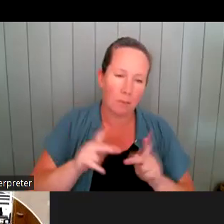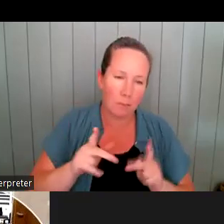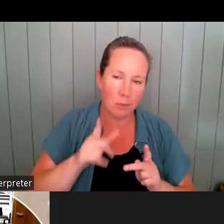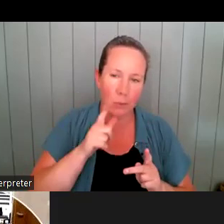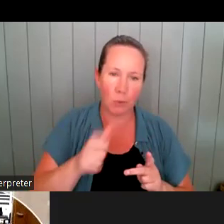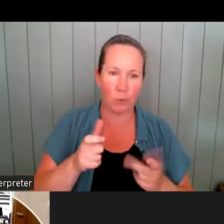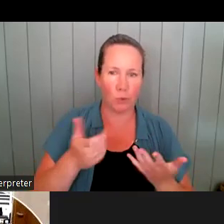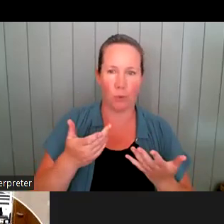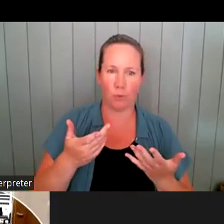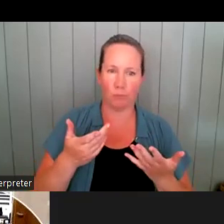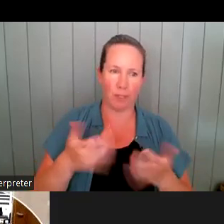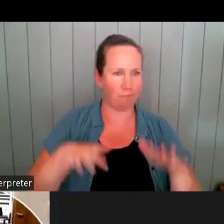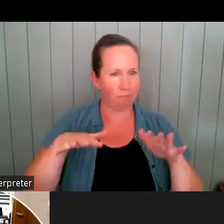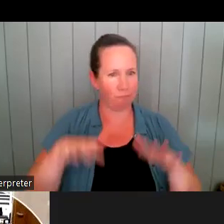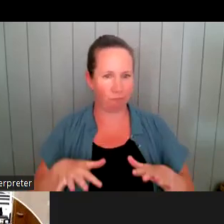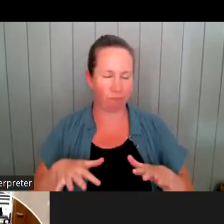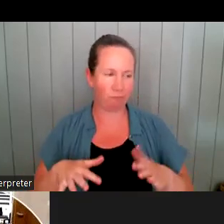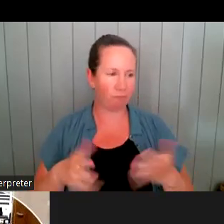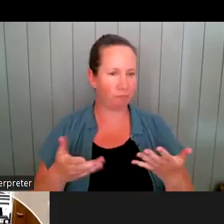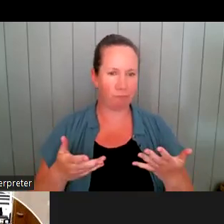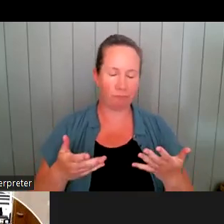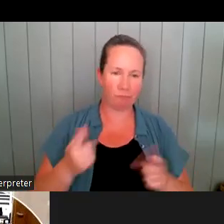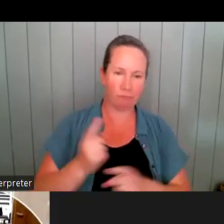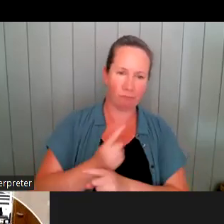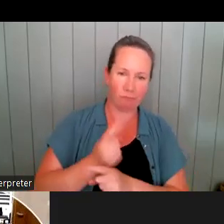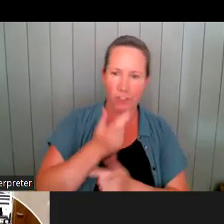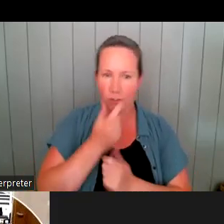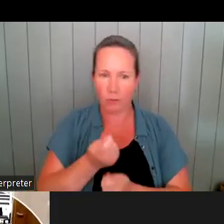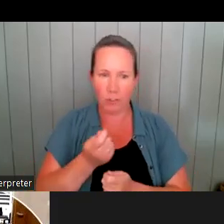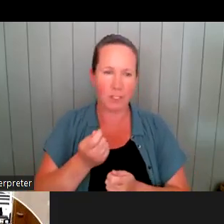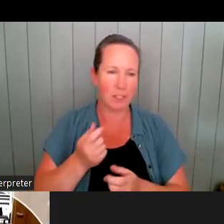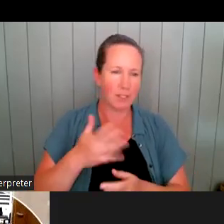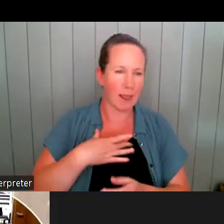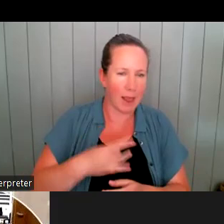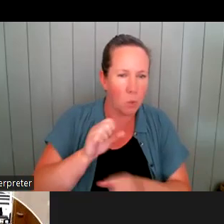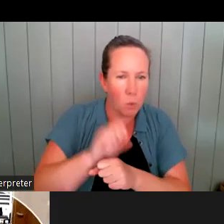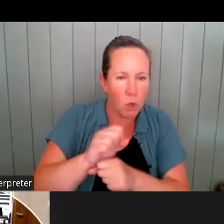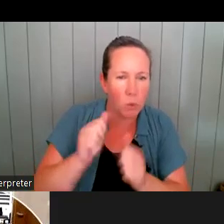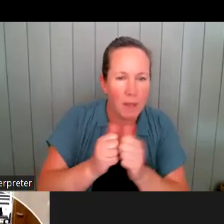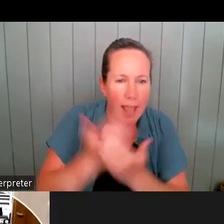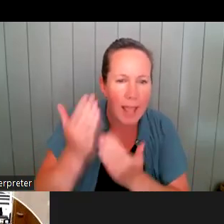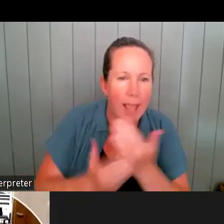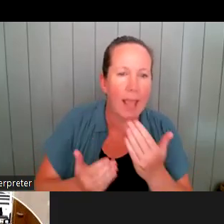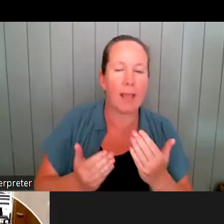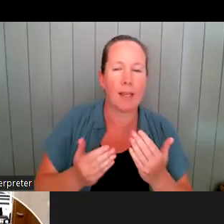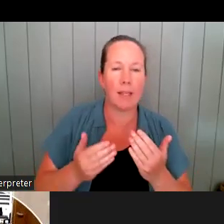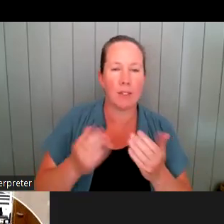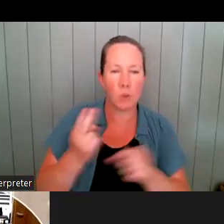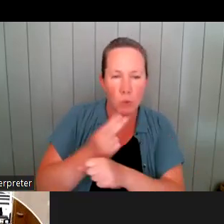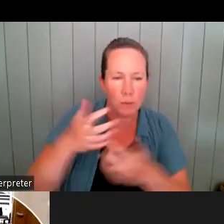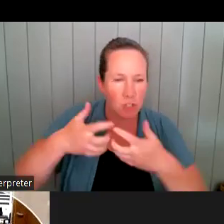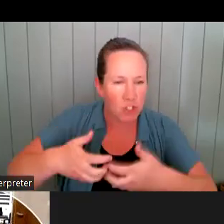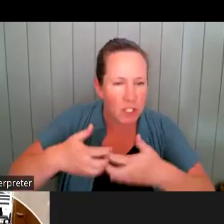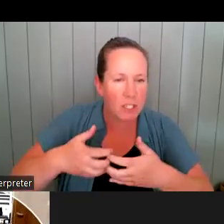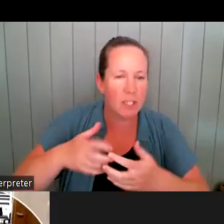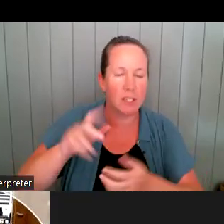and down to earth. Very often these people will work with their hands, use machines and tools.